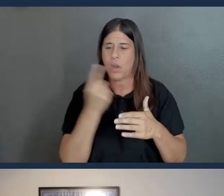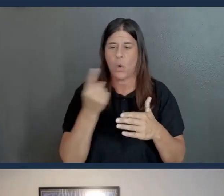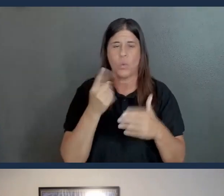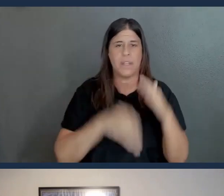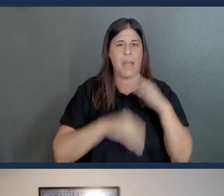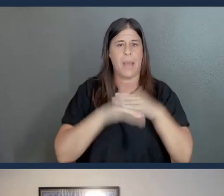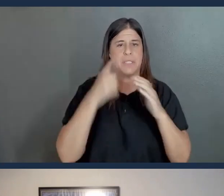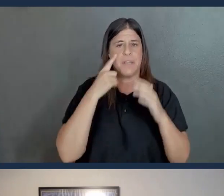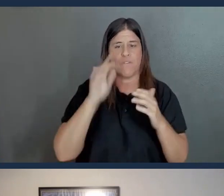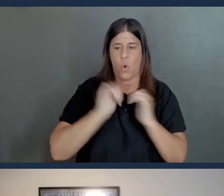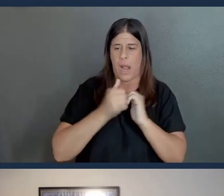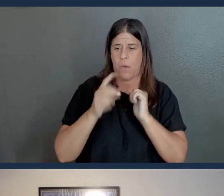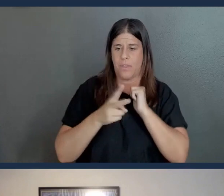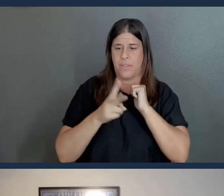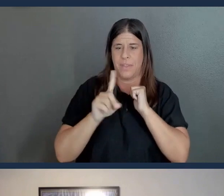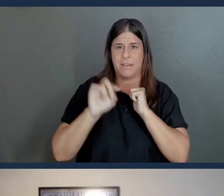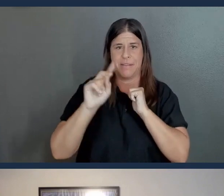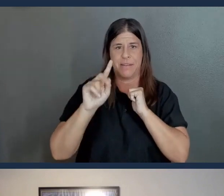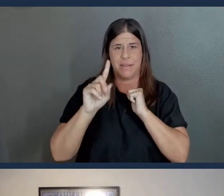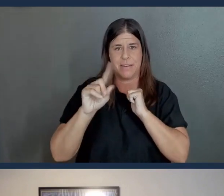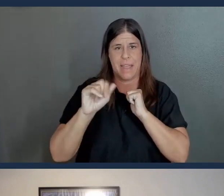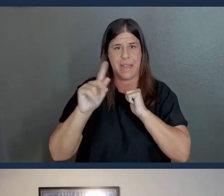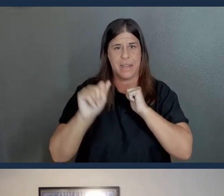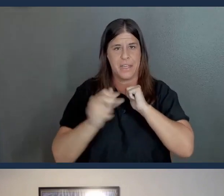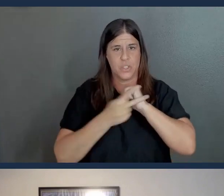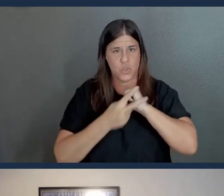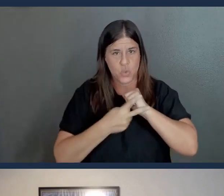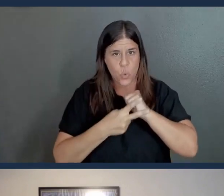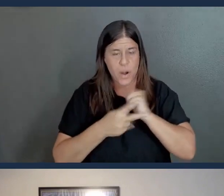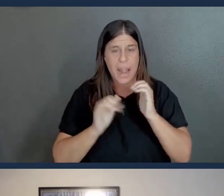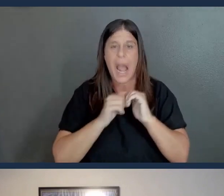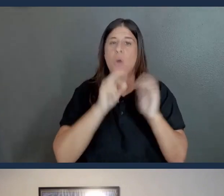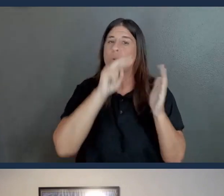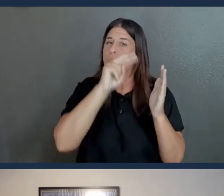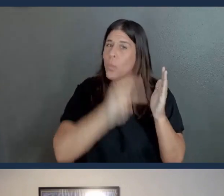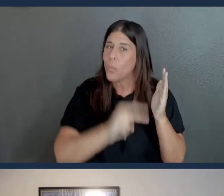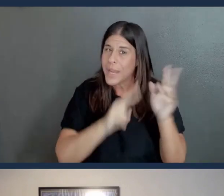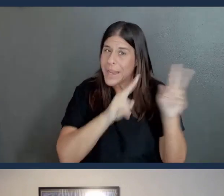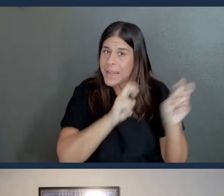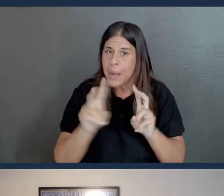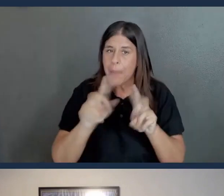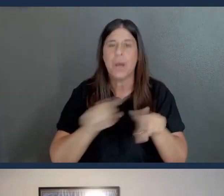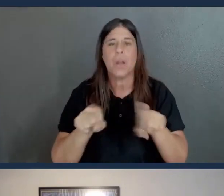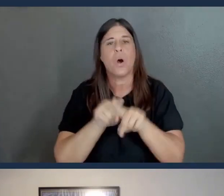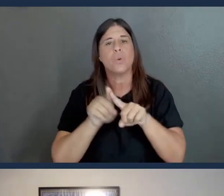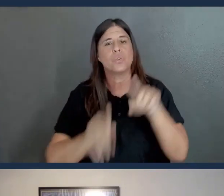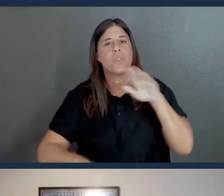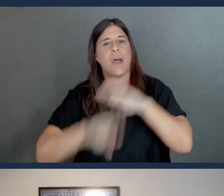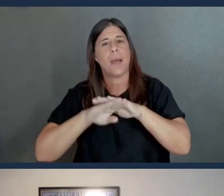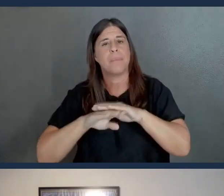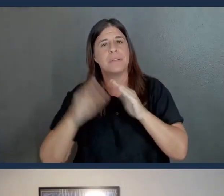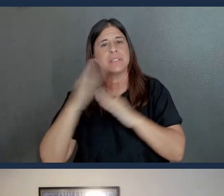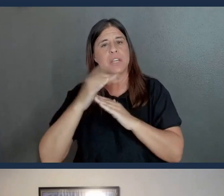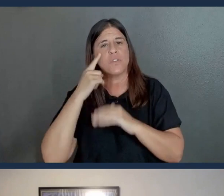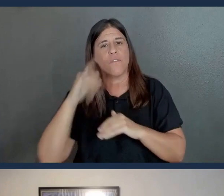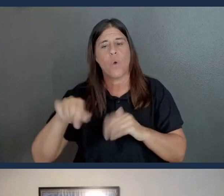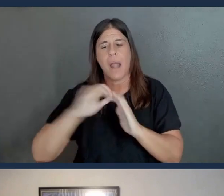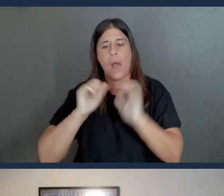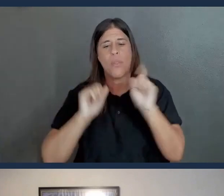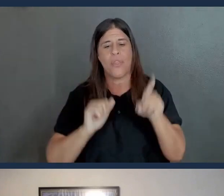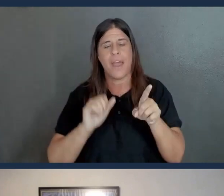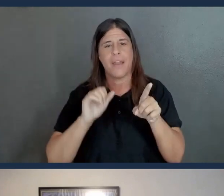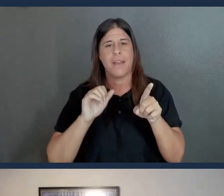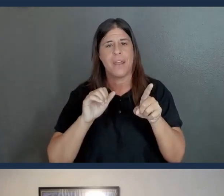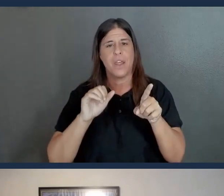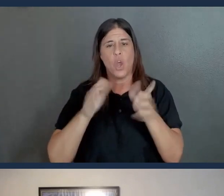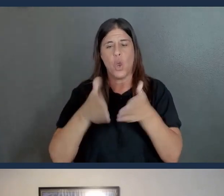how the data is stored on the disk and how you actually can read the data, but honestly, it's the optimization of how that data is, how the